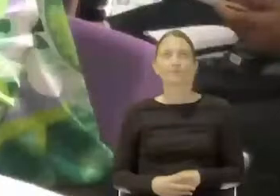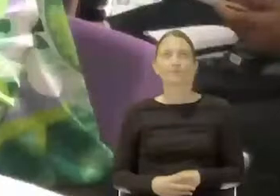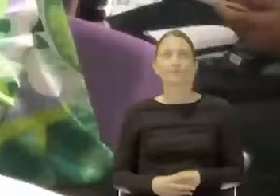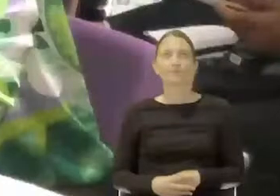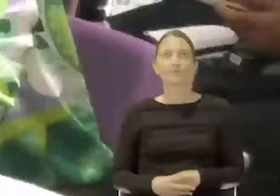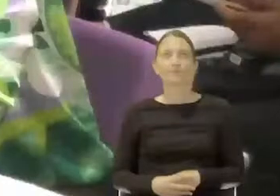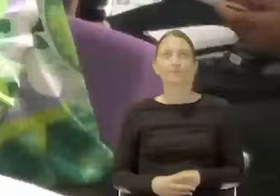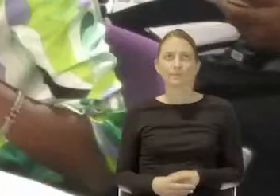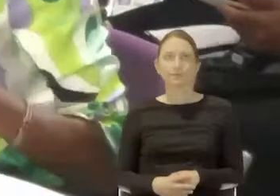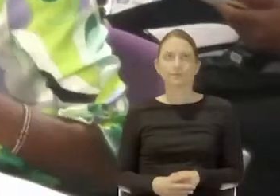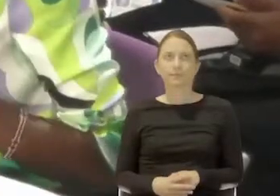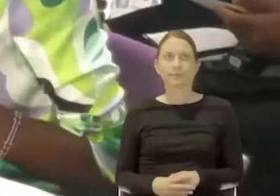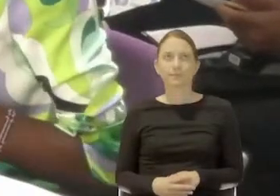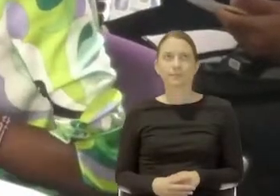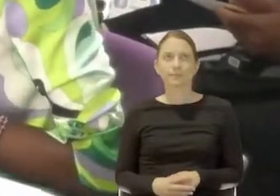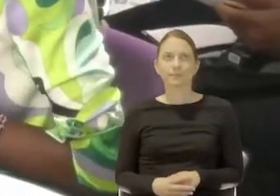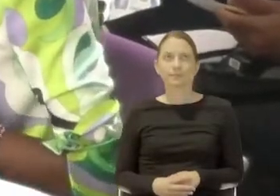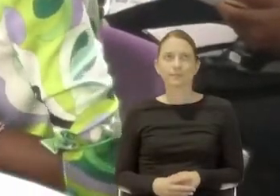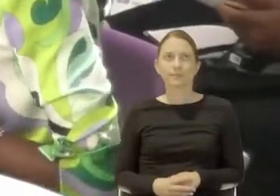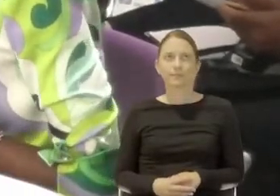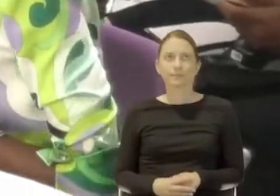ma'am.